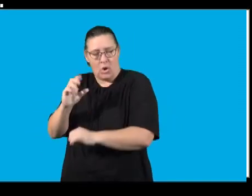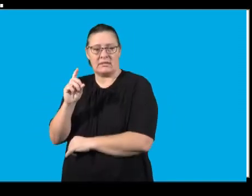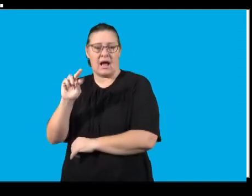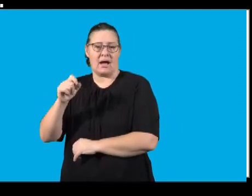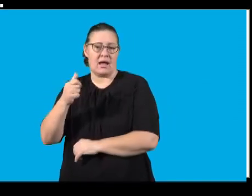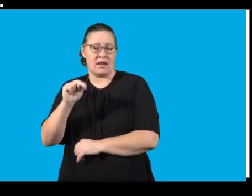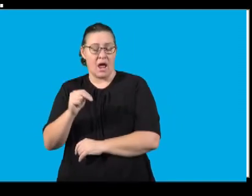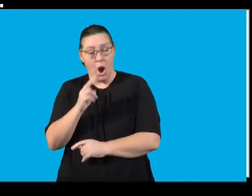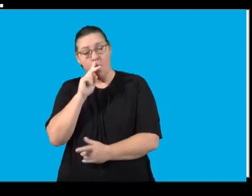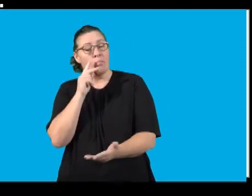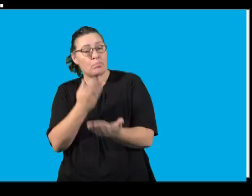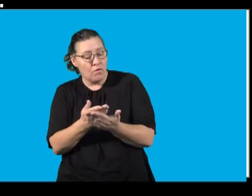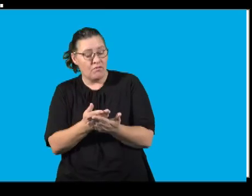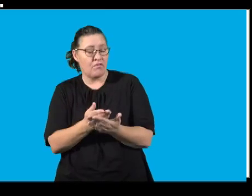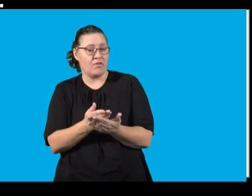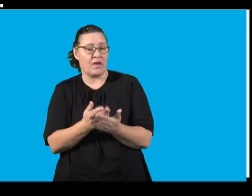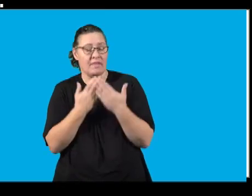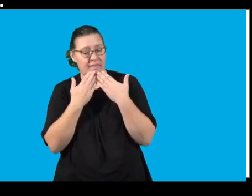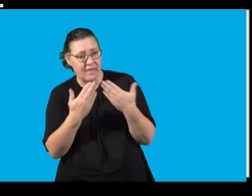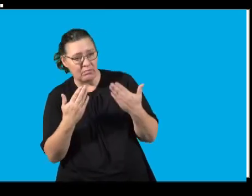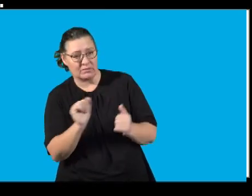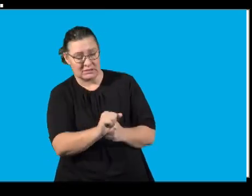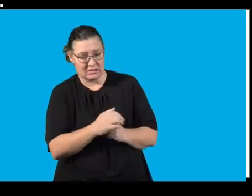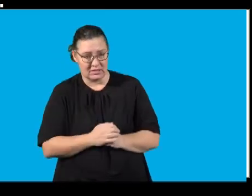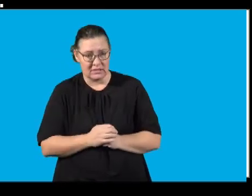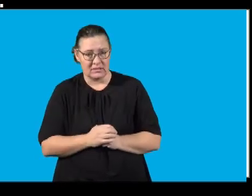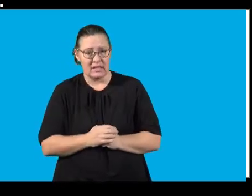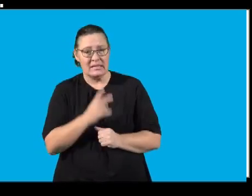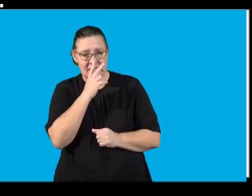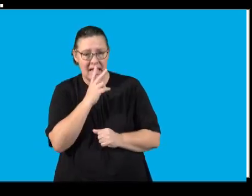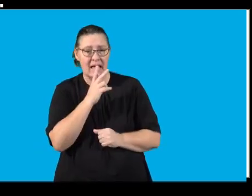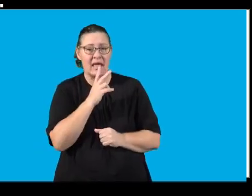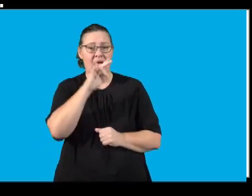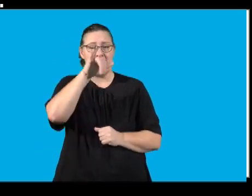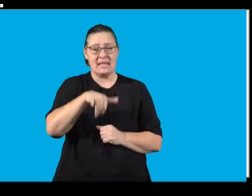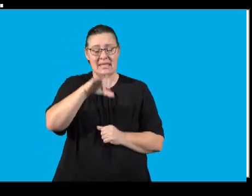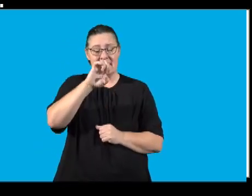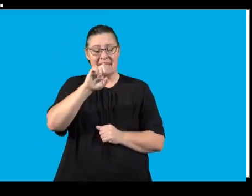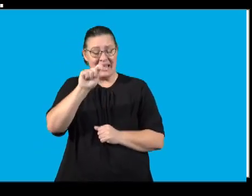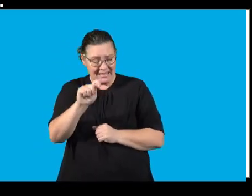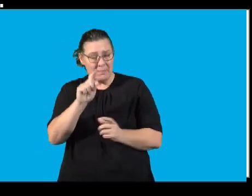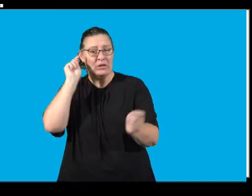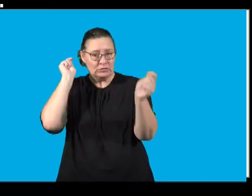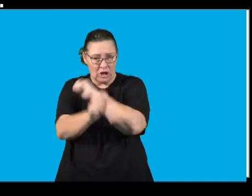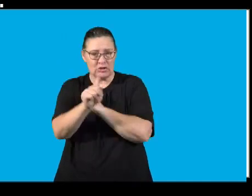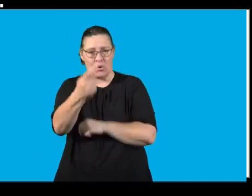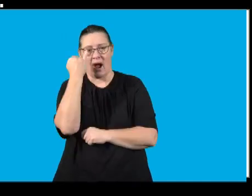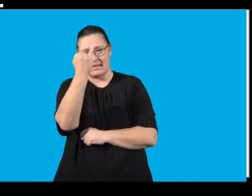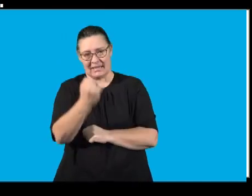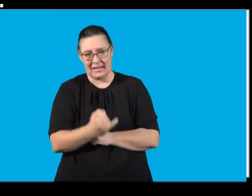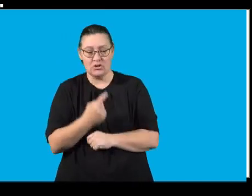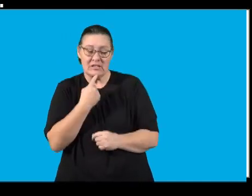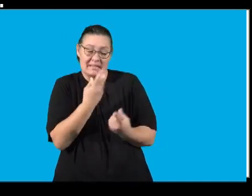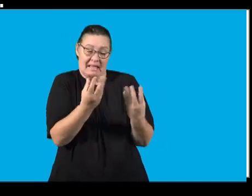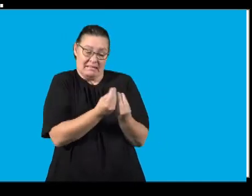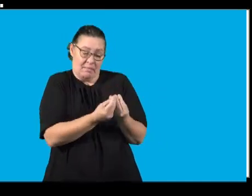their gratitude, yet. Now, can you see how the yet changes your idea? So she says something, so